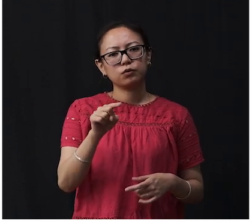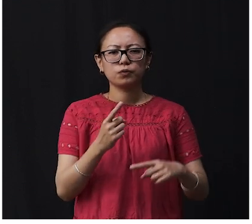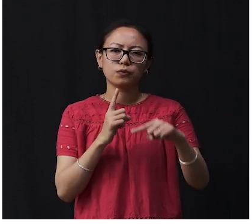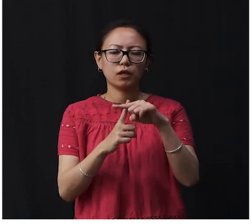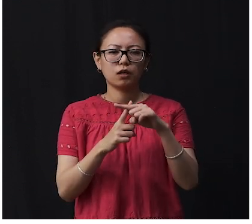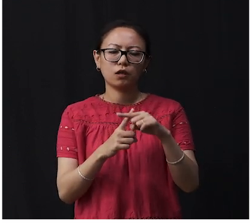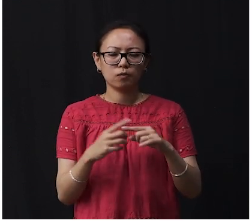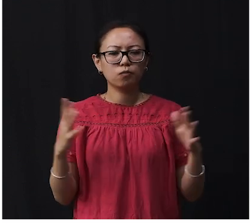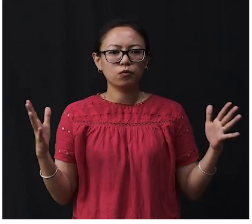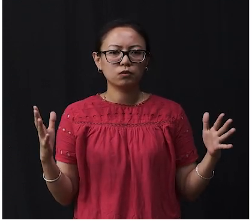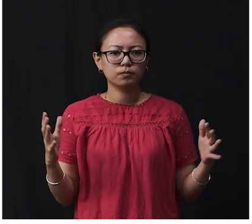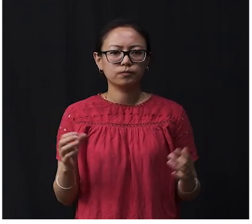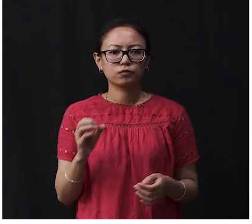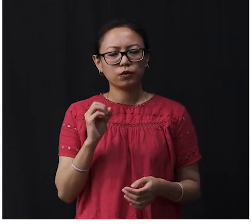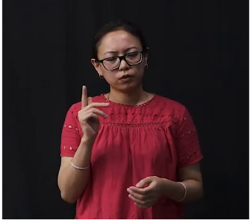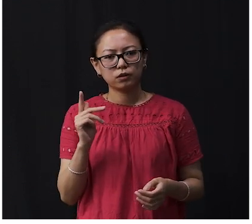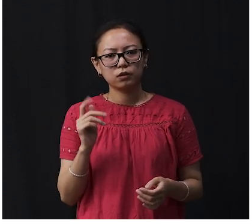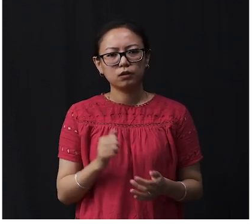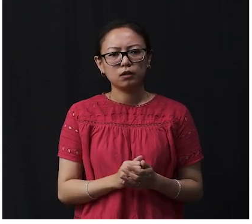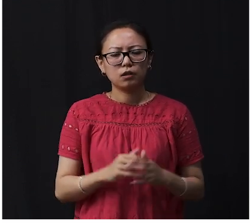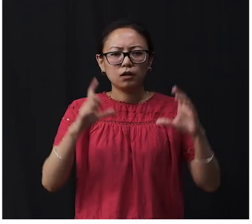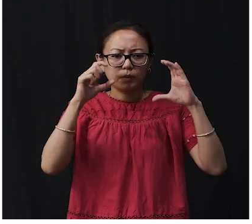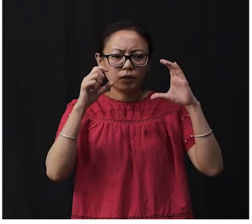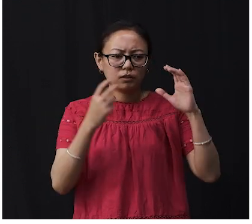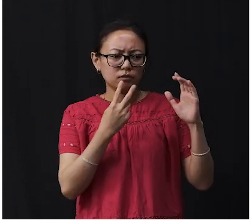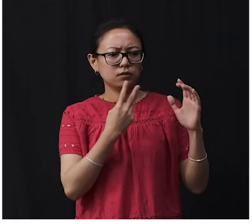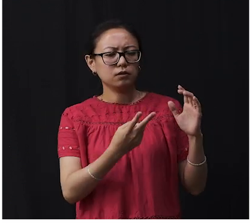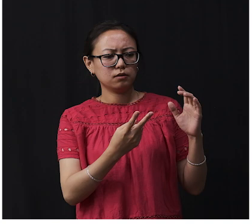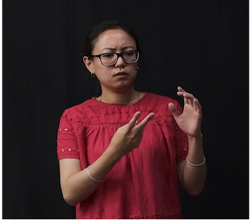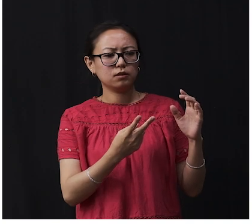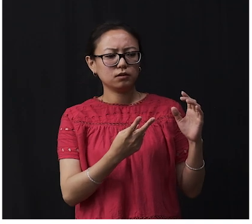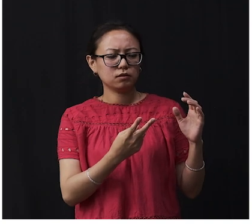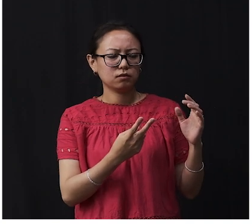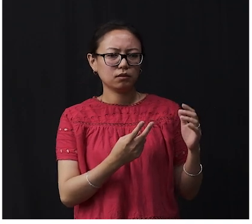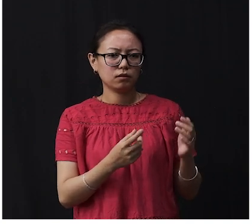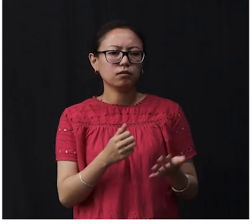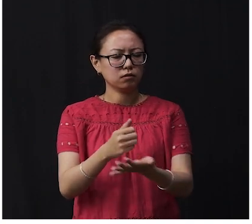can also find some pictures and you can refer it for your understanding, okay?